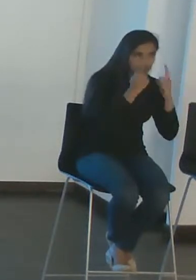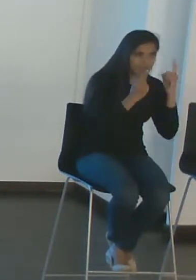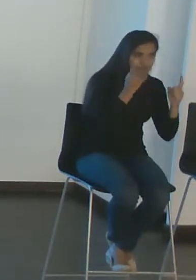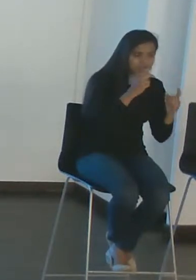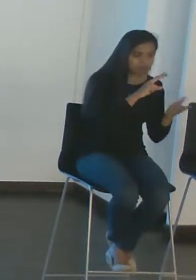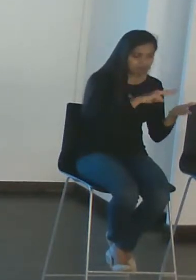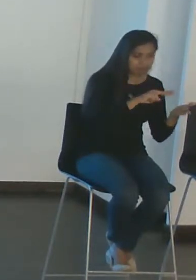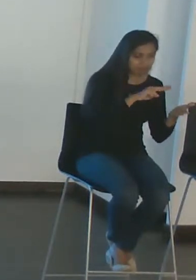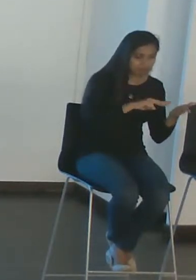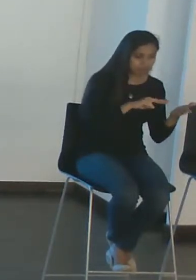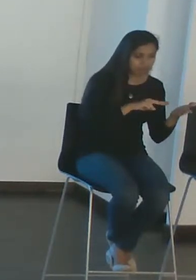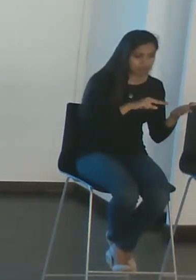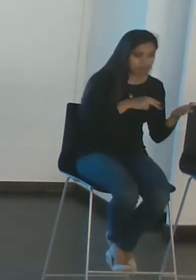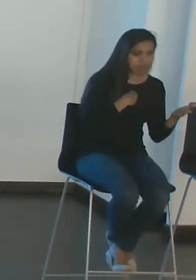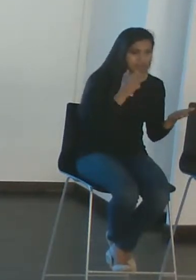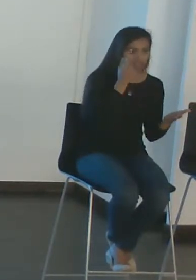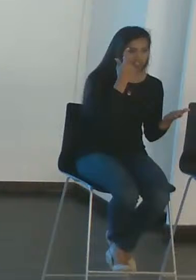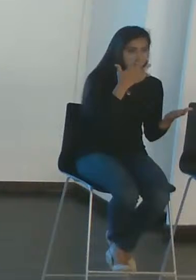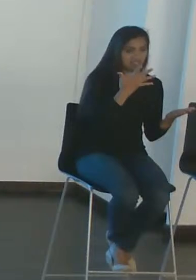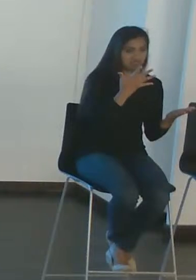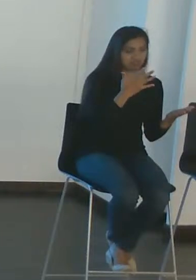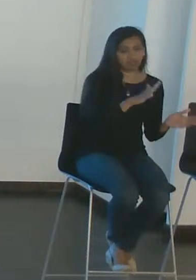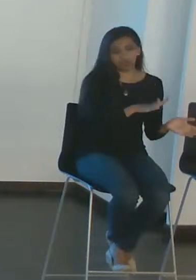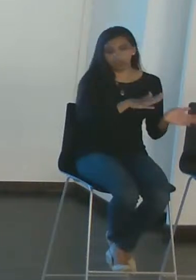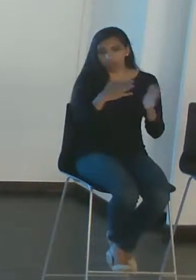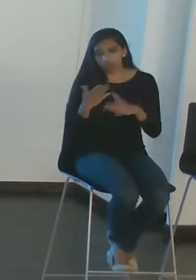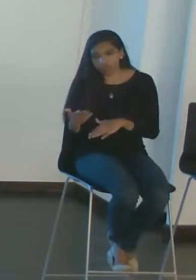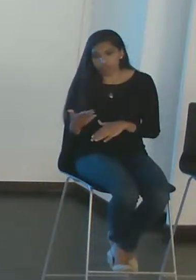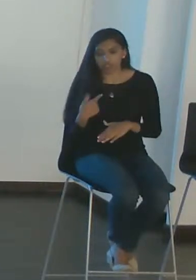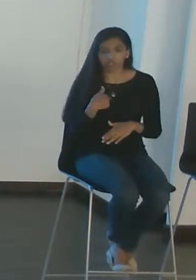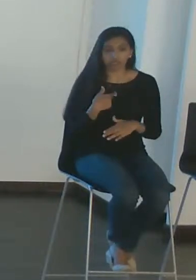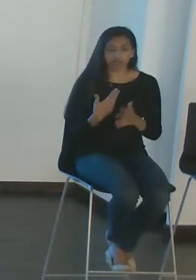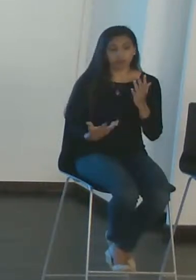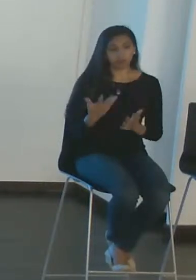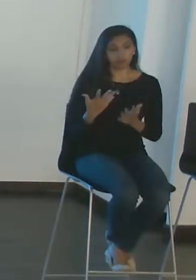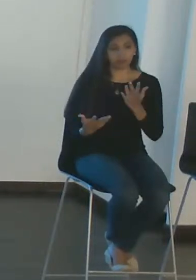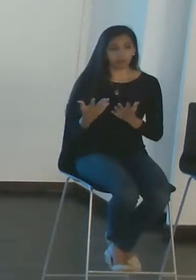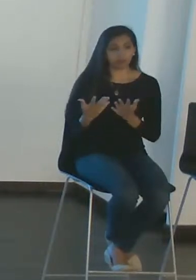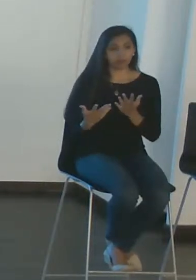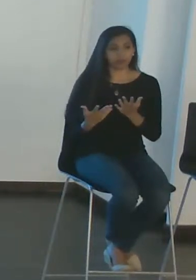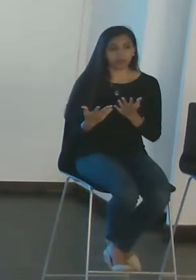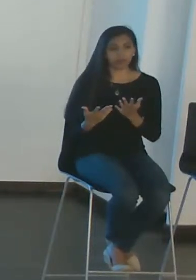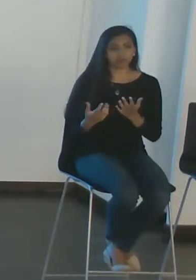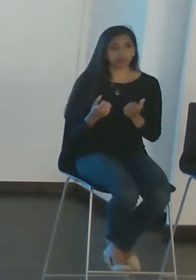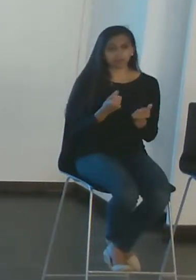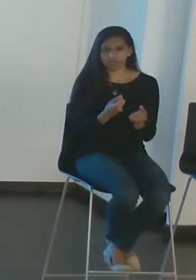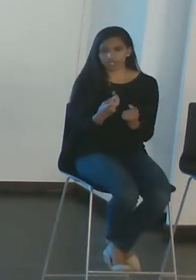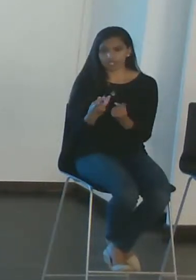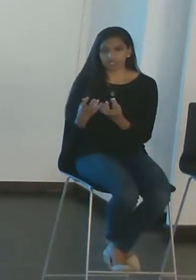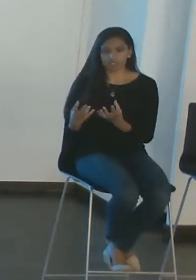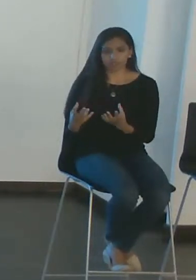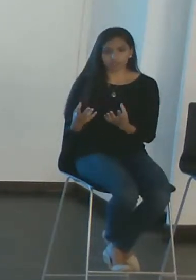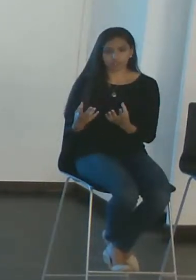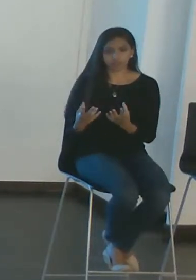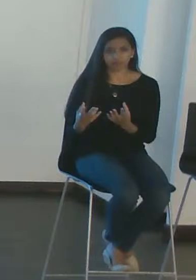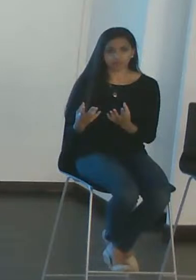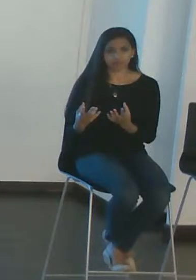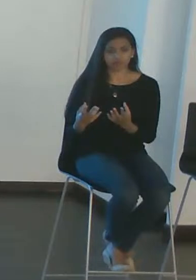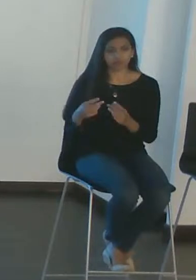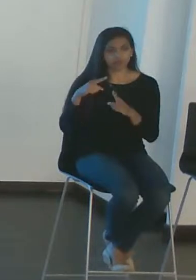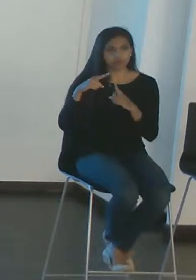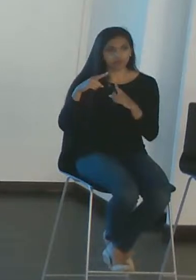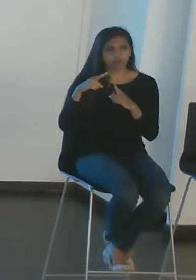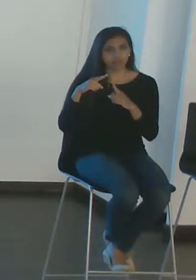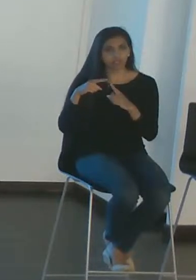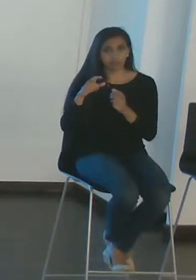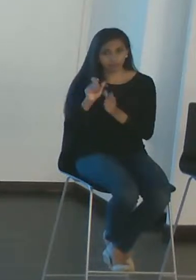what's being said. But then on the other hand, it's kind of like saying, okay, there is so much text and,